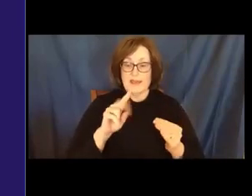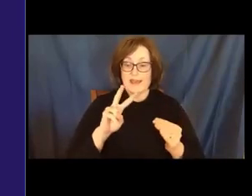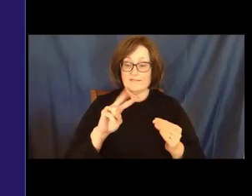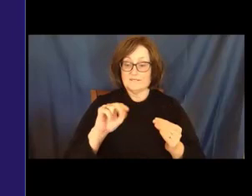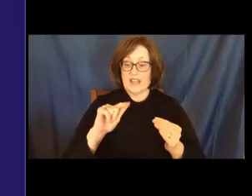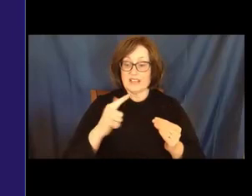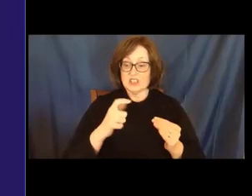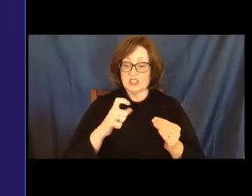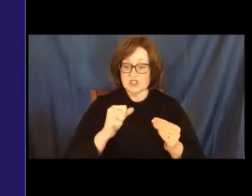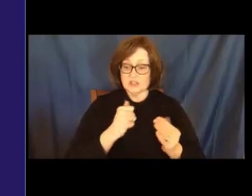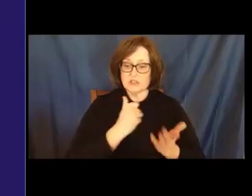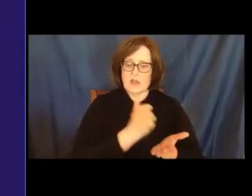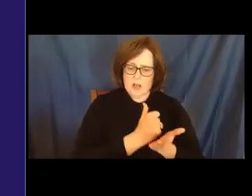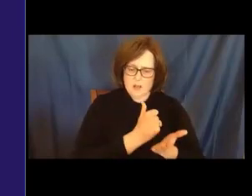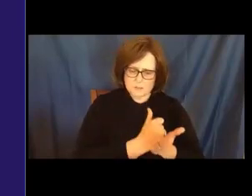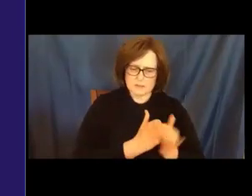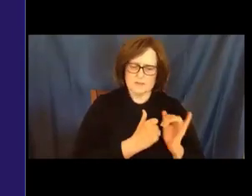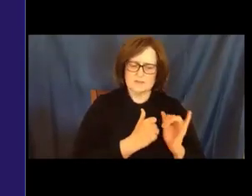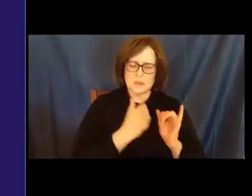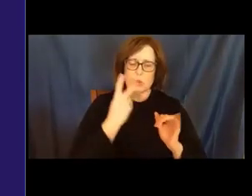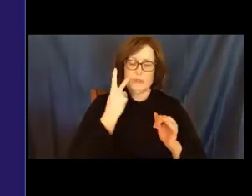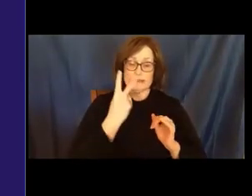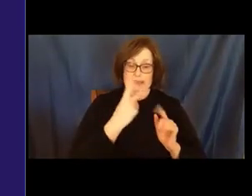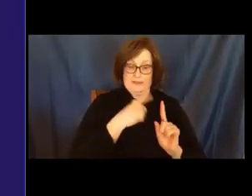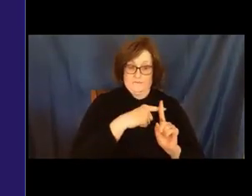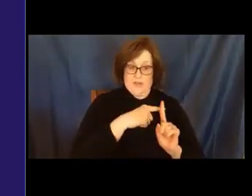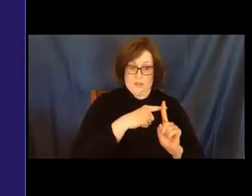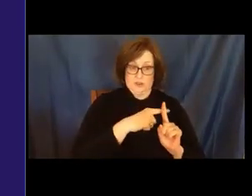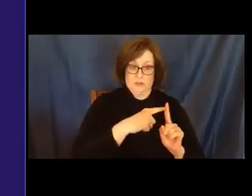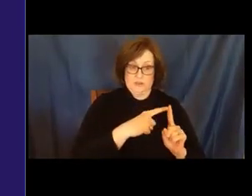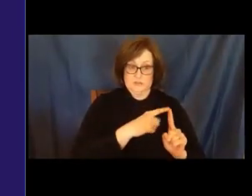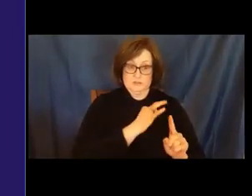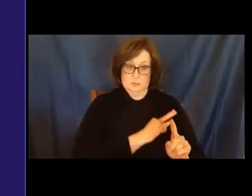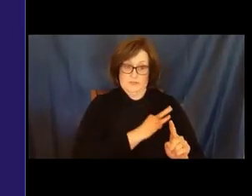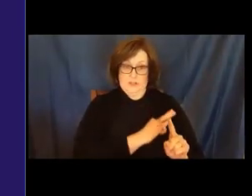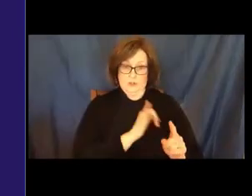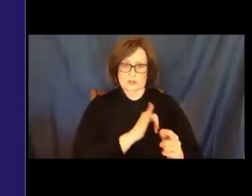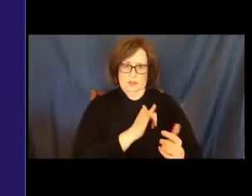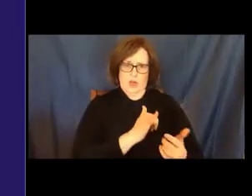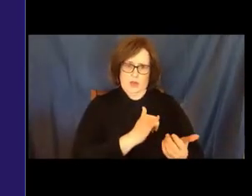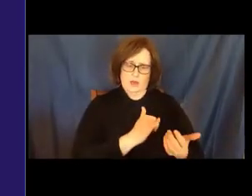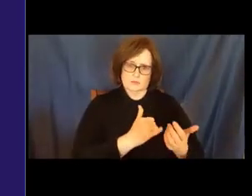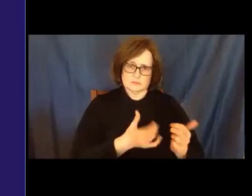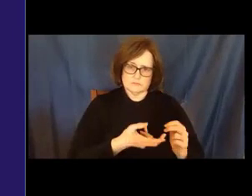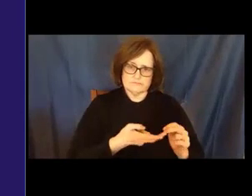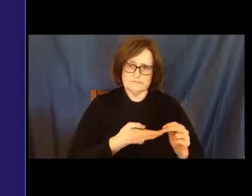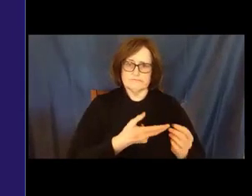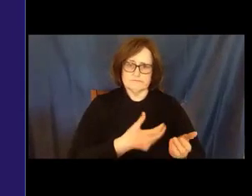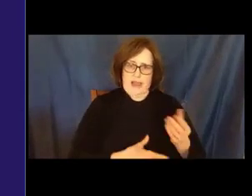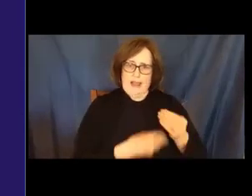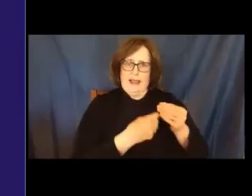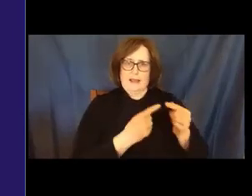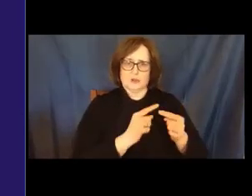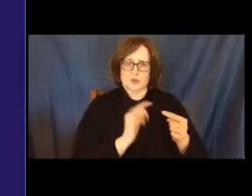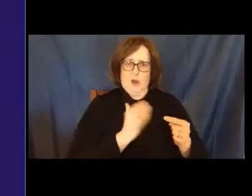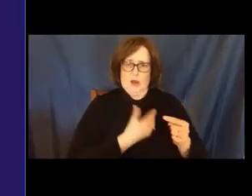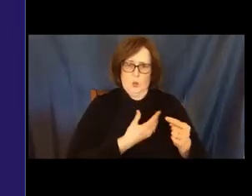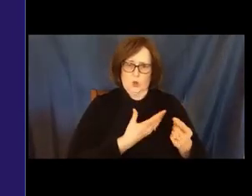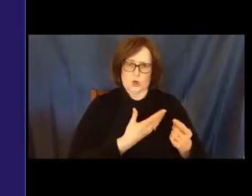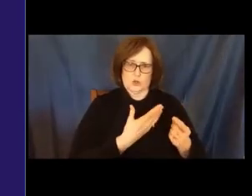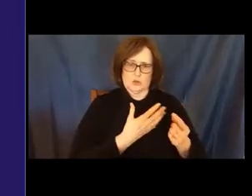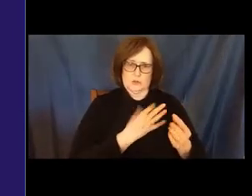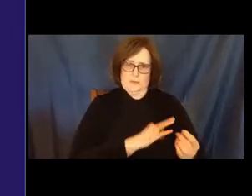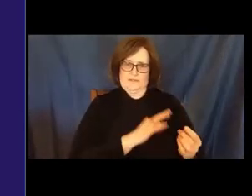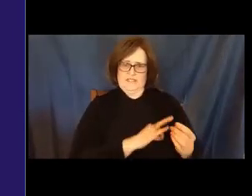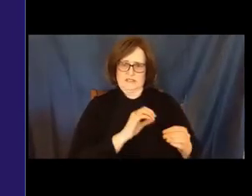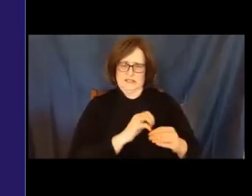have contributed to our situation in life. And it allows us to start noticing racial dynamics on a regular basis. Once we learn to